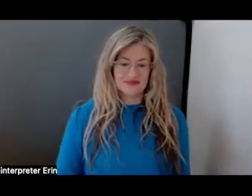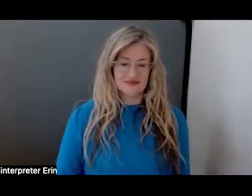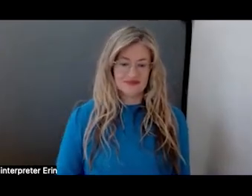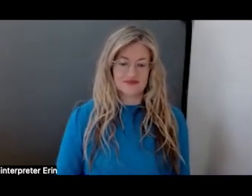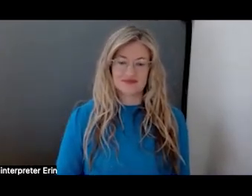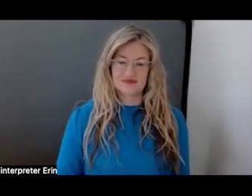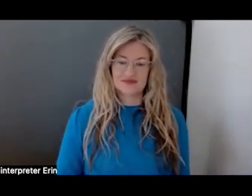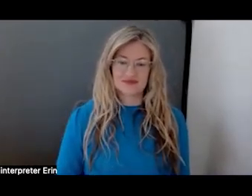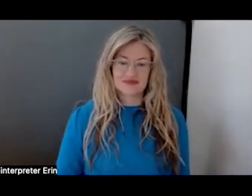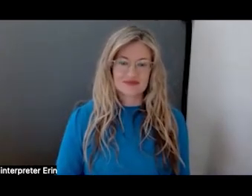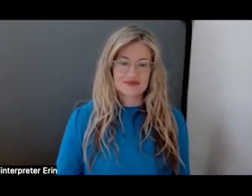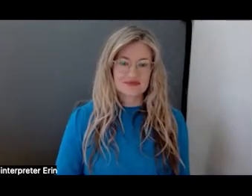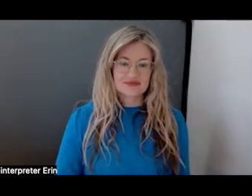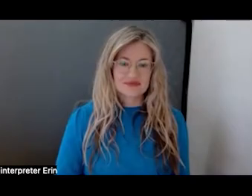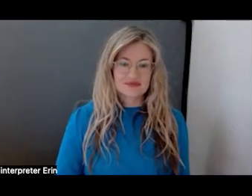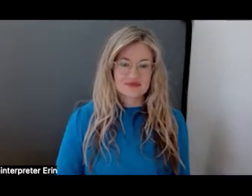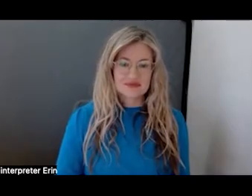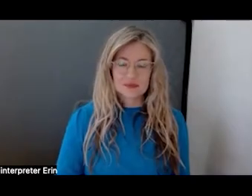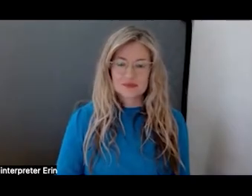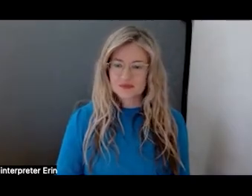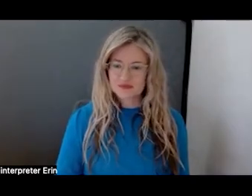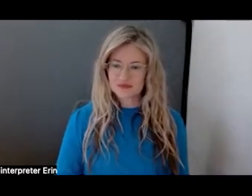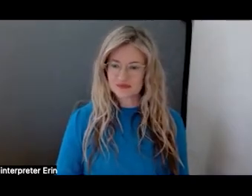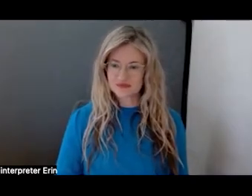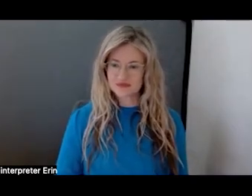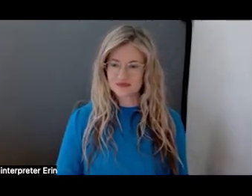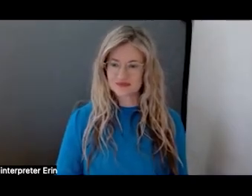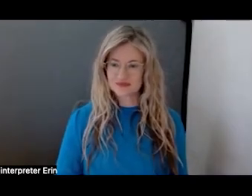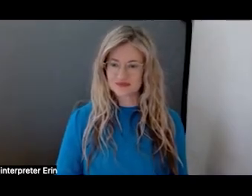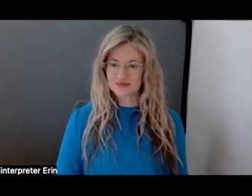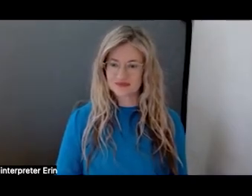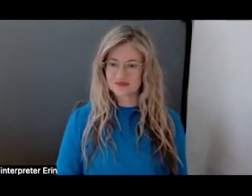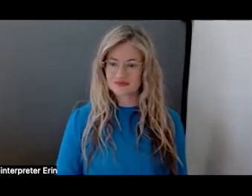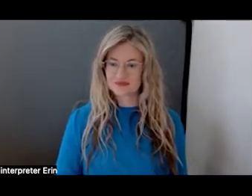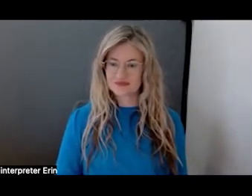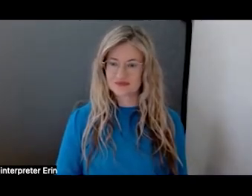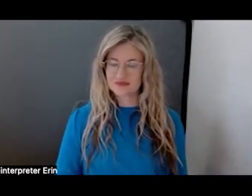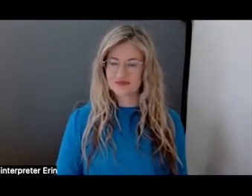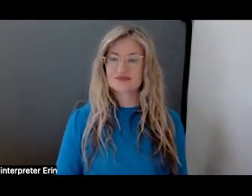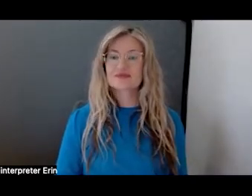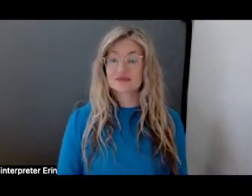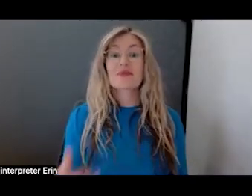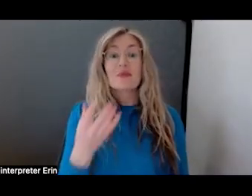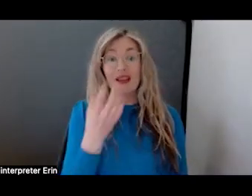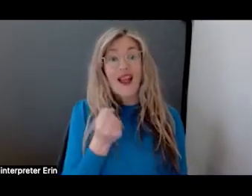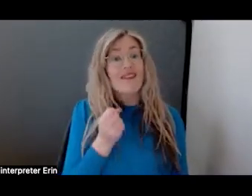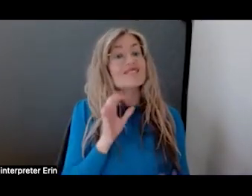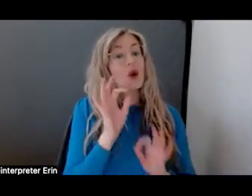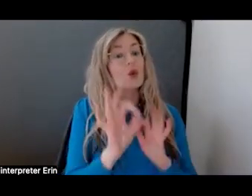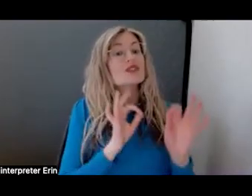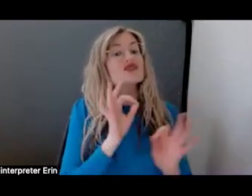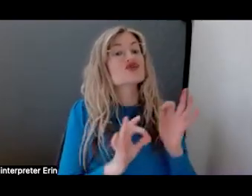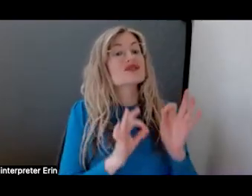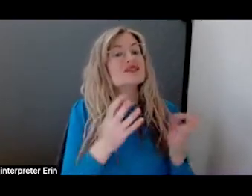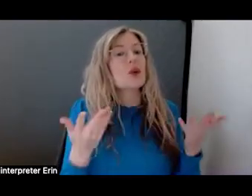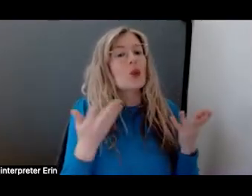Aspettiamo ancora qualche secondo. A few seconds left if There are questions come in from the chat. There are